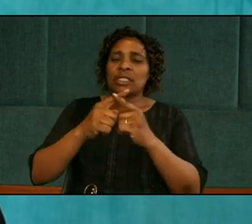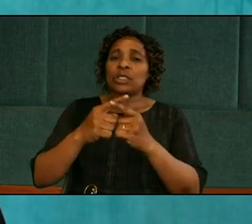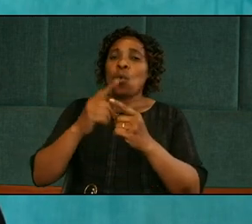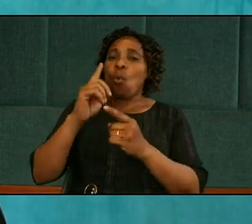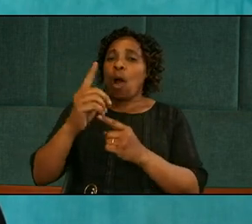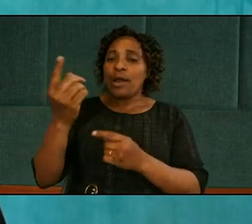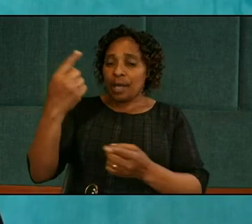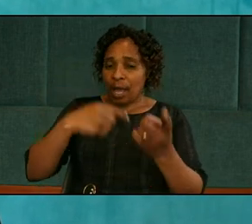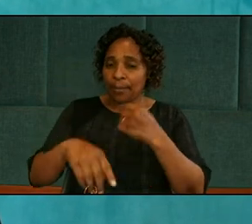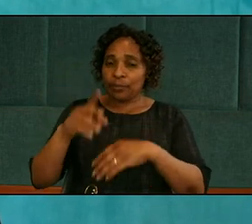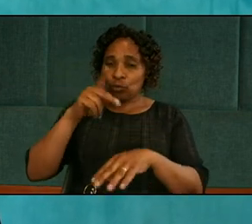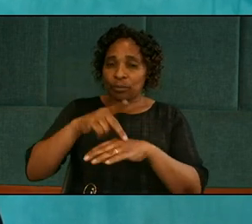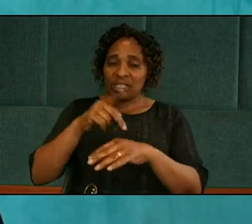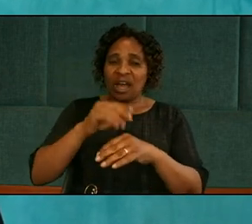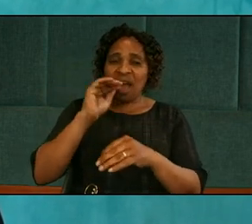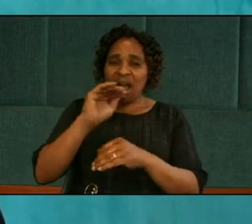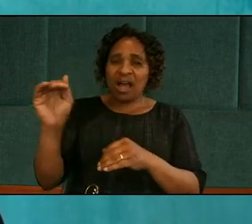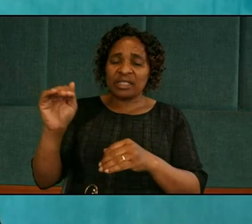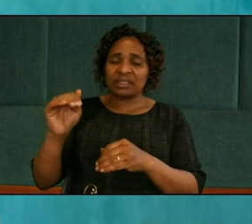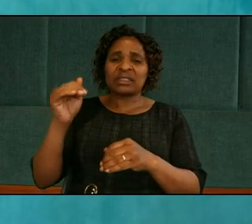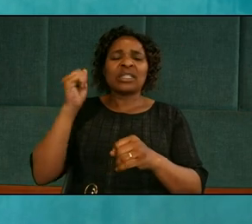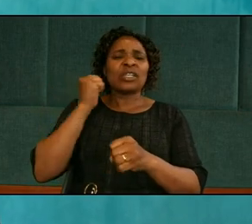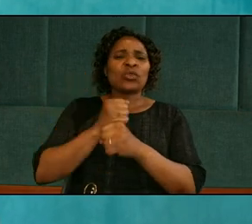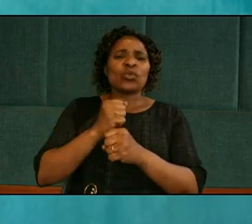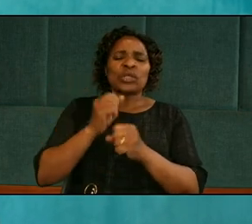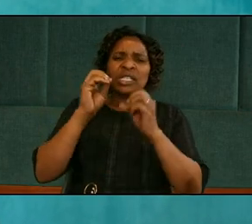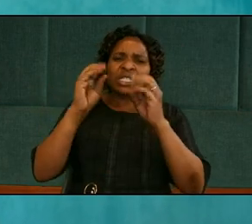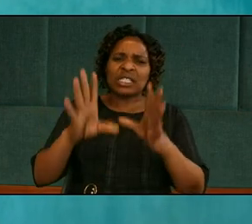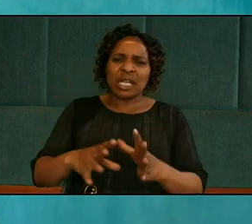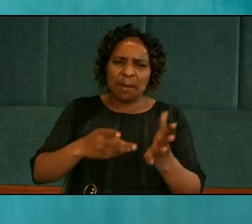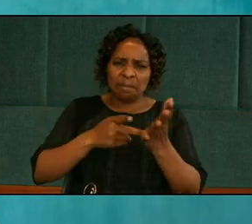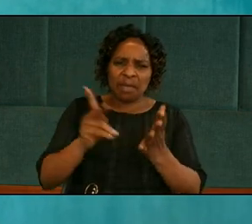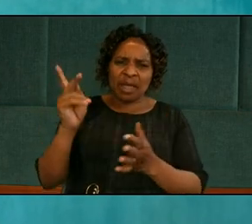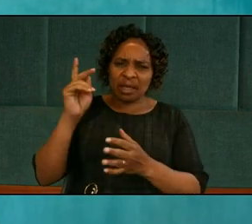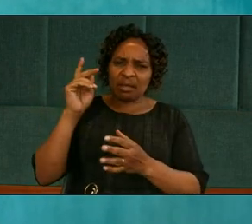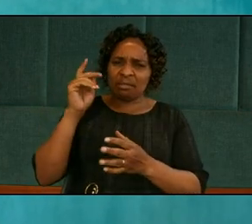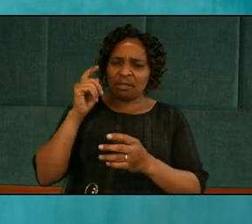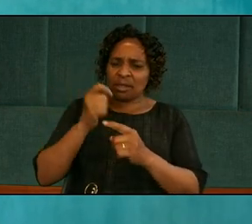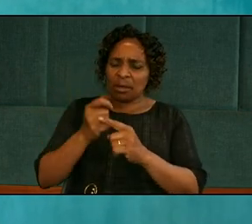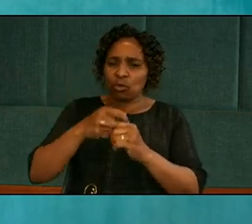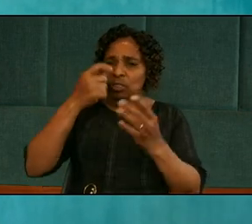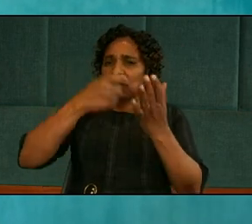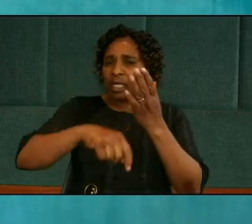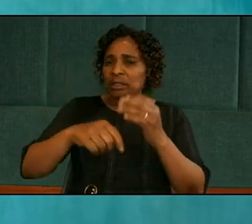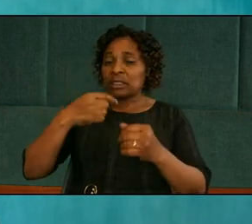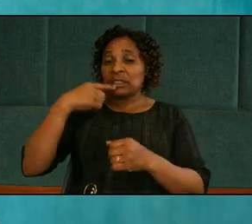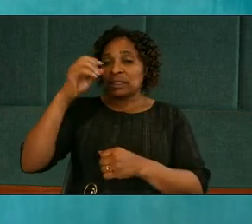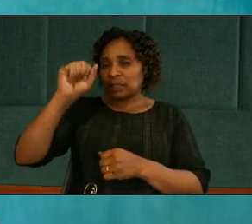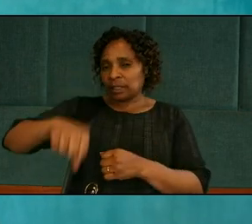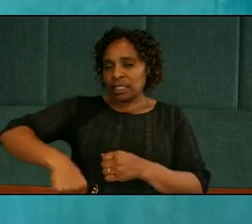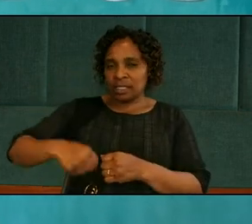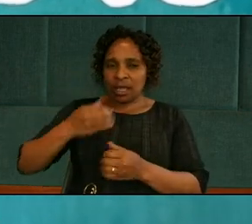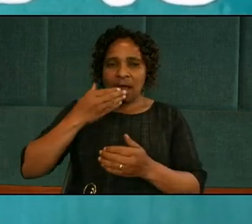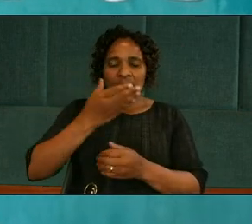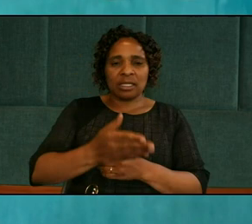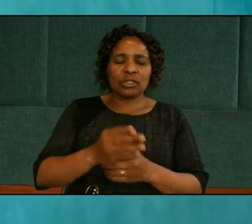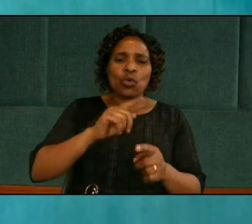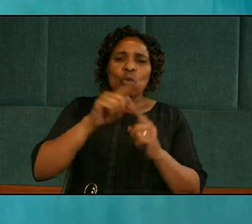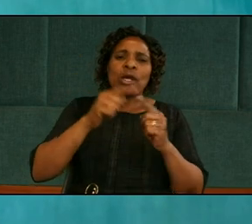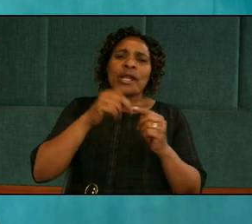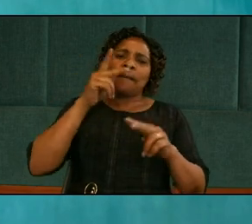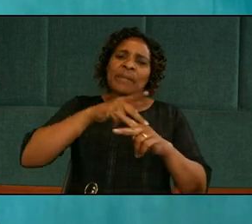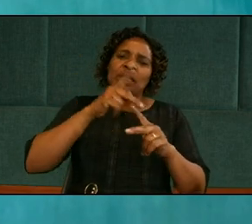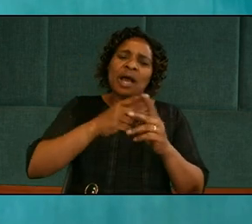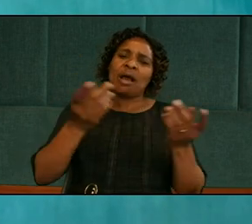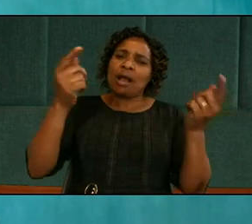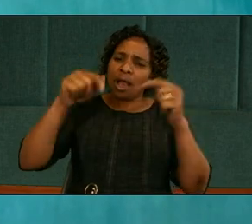and asked, "Doesn't your teacher pay the temple tax?" "Yes, he does," he replied. When Peter came into the house, Jesus